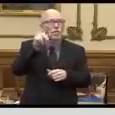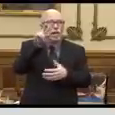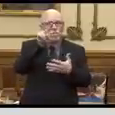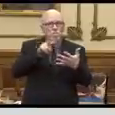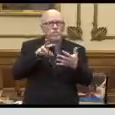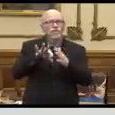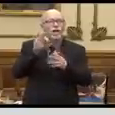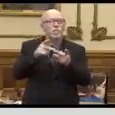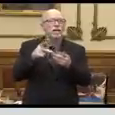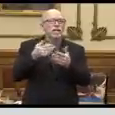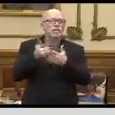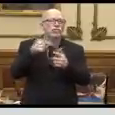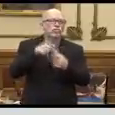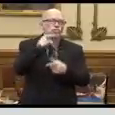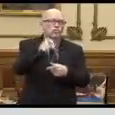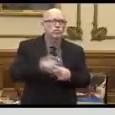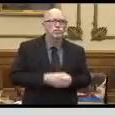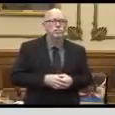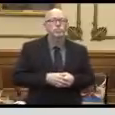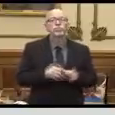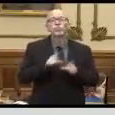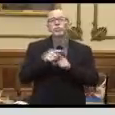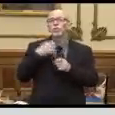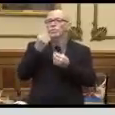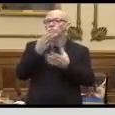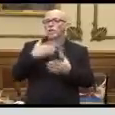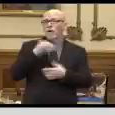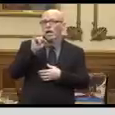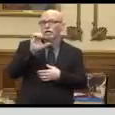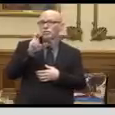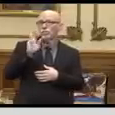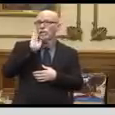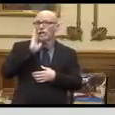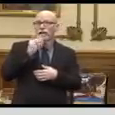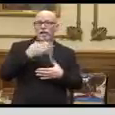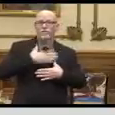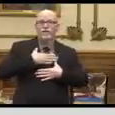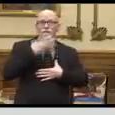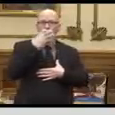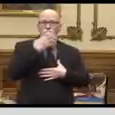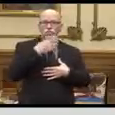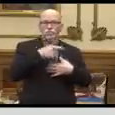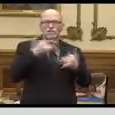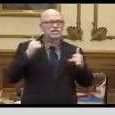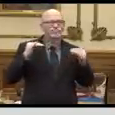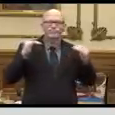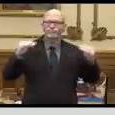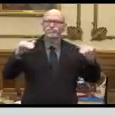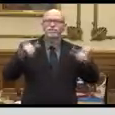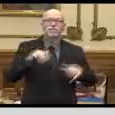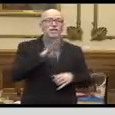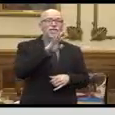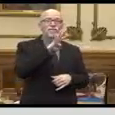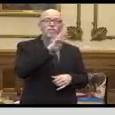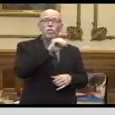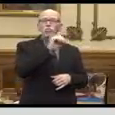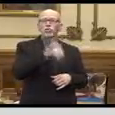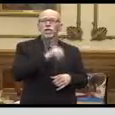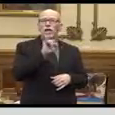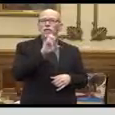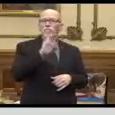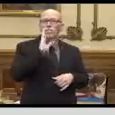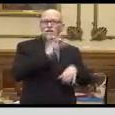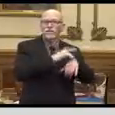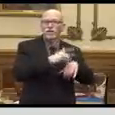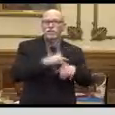you. I also want to point out that our ICU beds and ventilator capacity are holding steady, with nearly 40% of our ICU beds